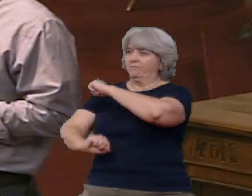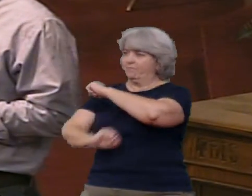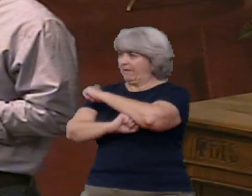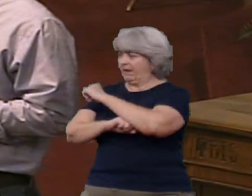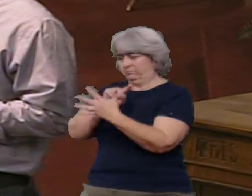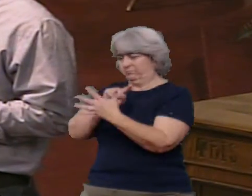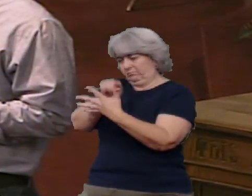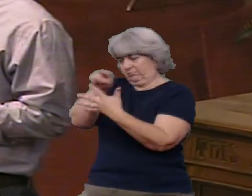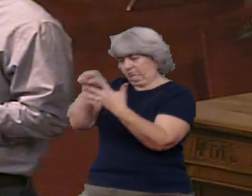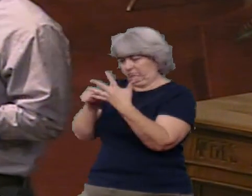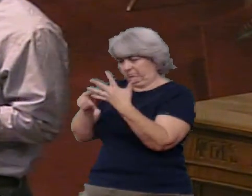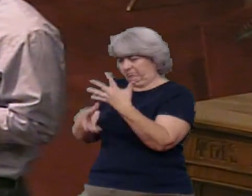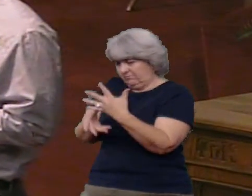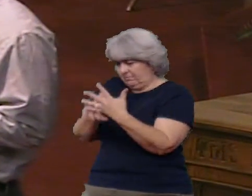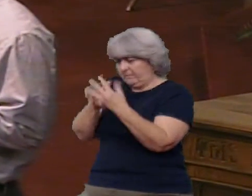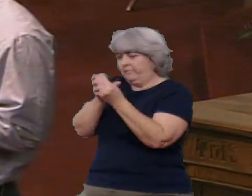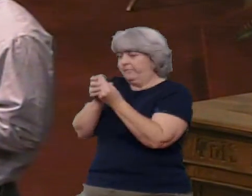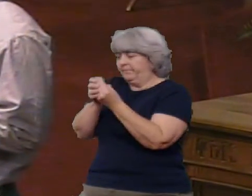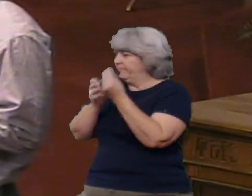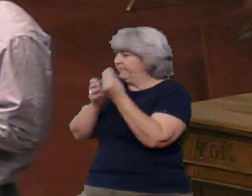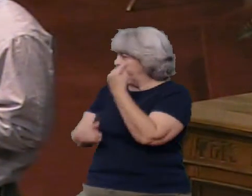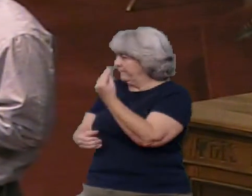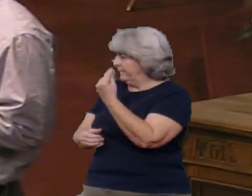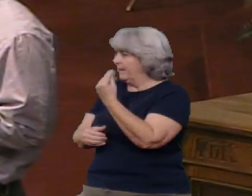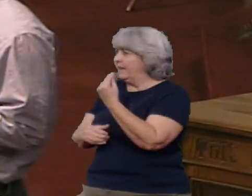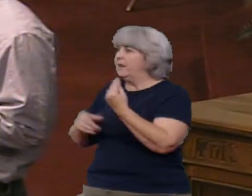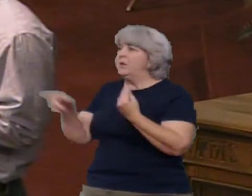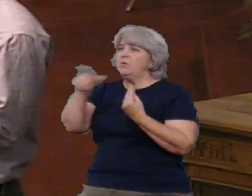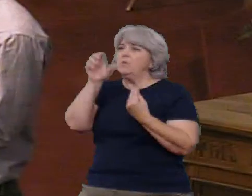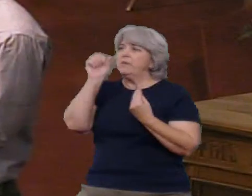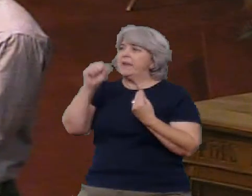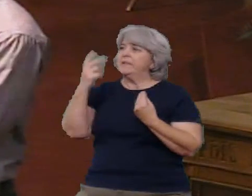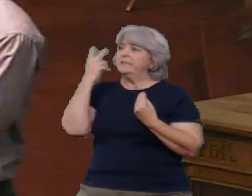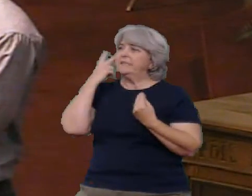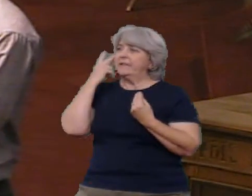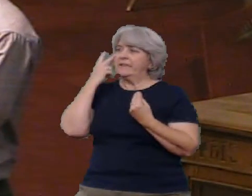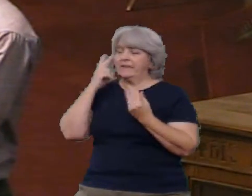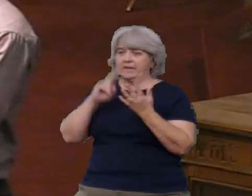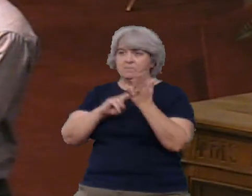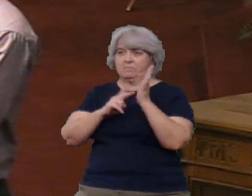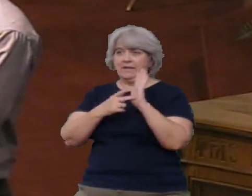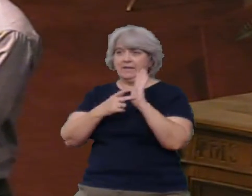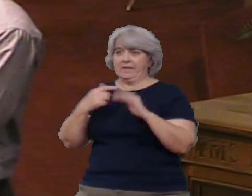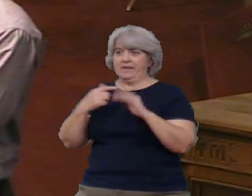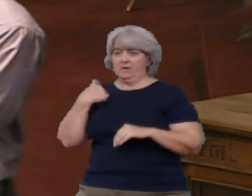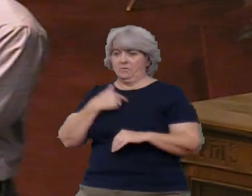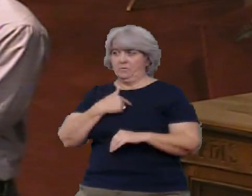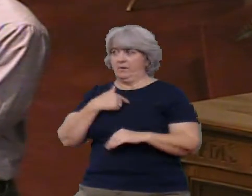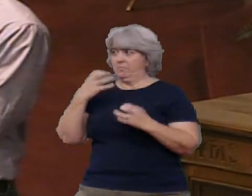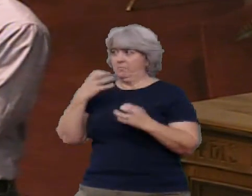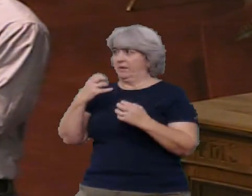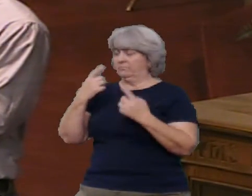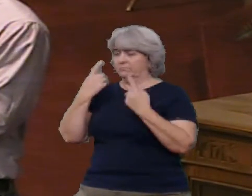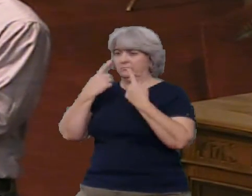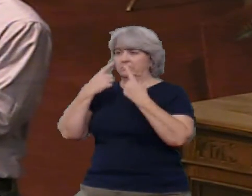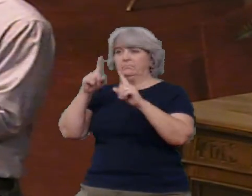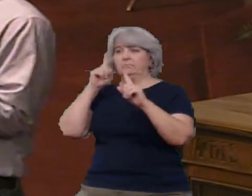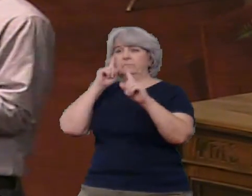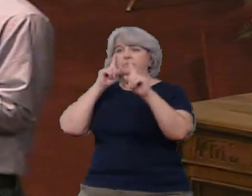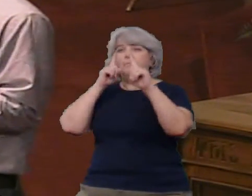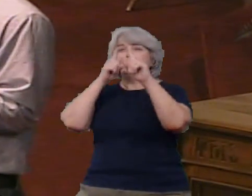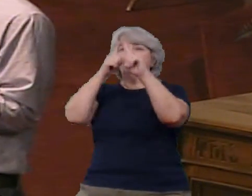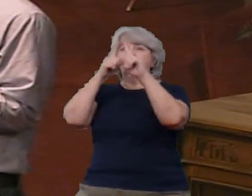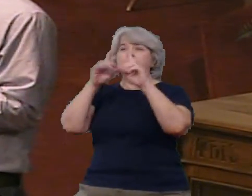summarized, ultimately you can draw the conclusion that if we're going to reach that goal of having strong, godly families, and we're